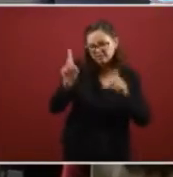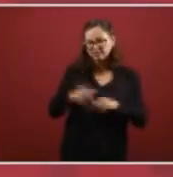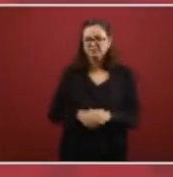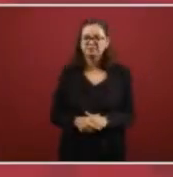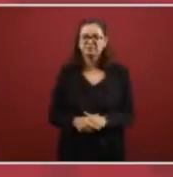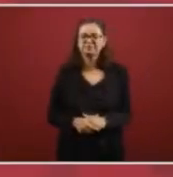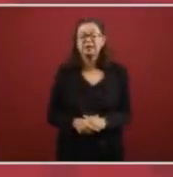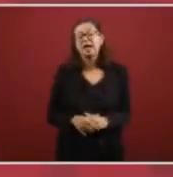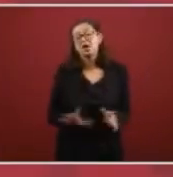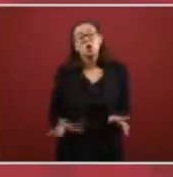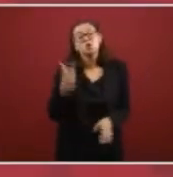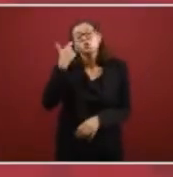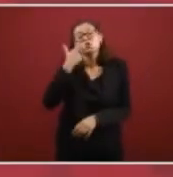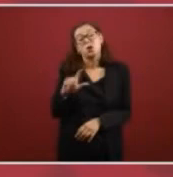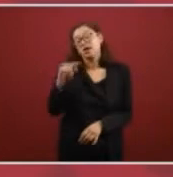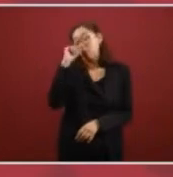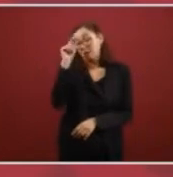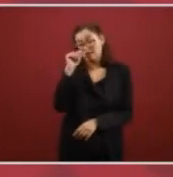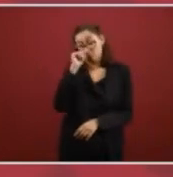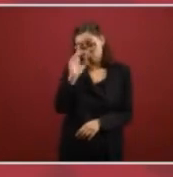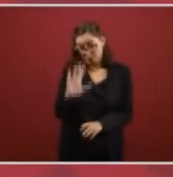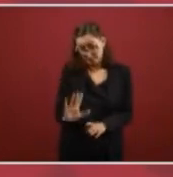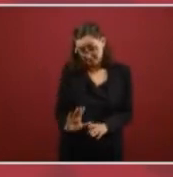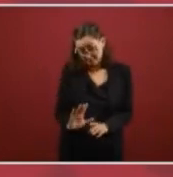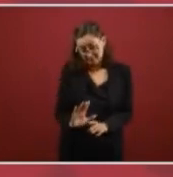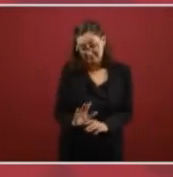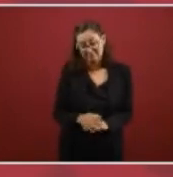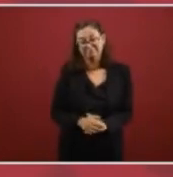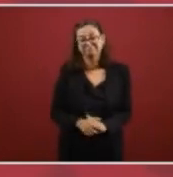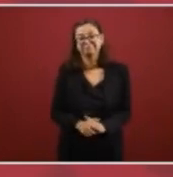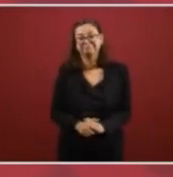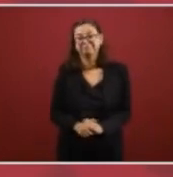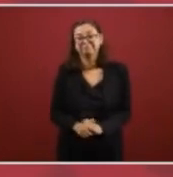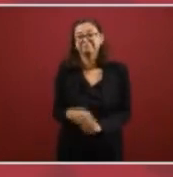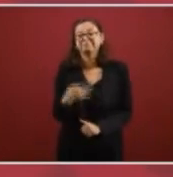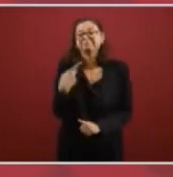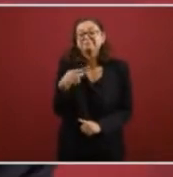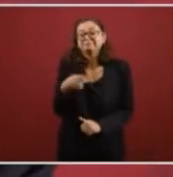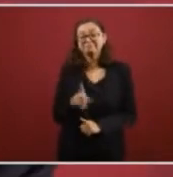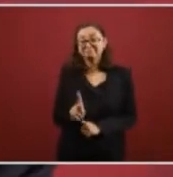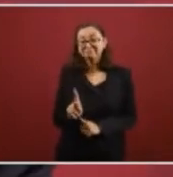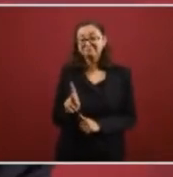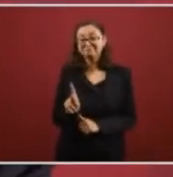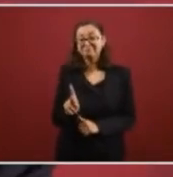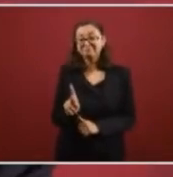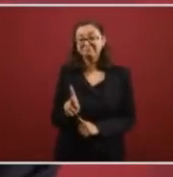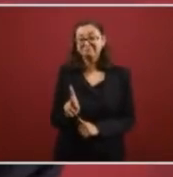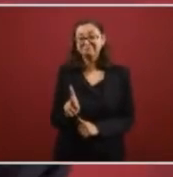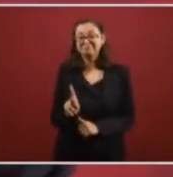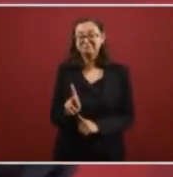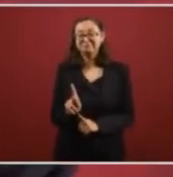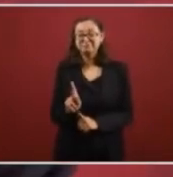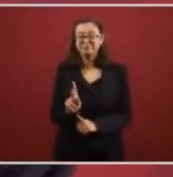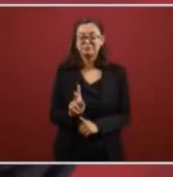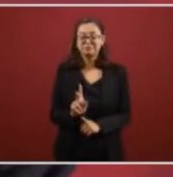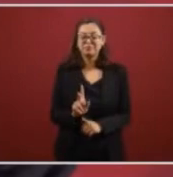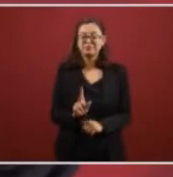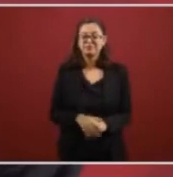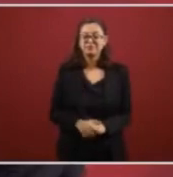regarding the? It's not that I want to boast, but